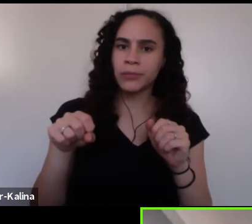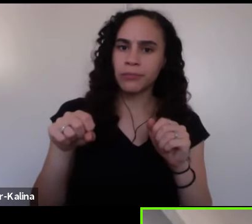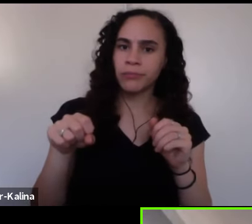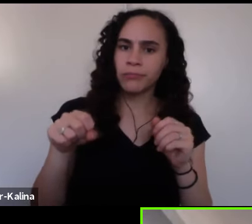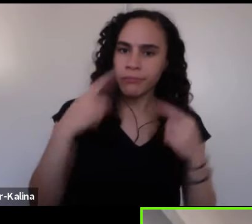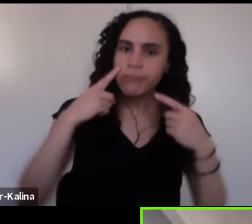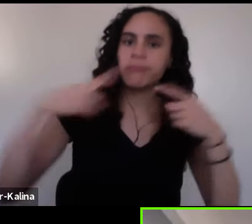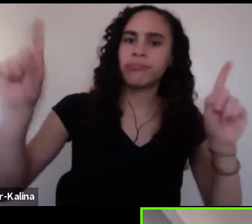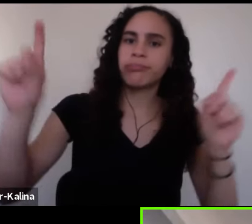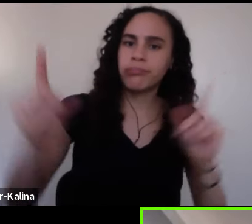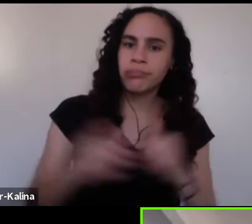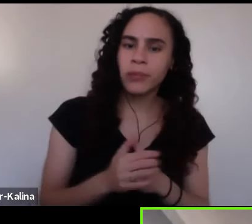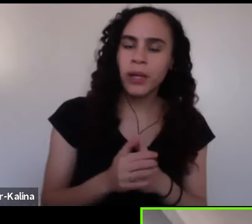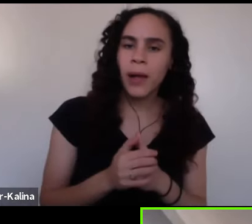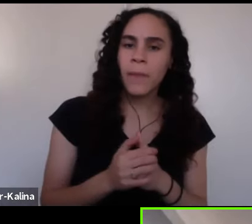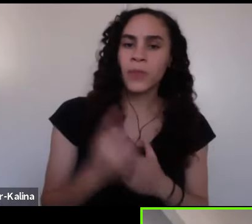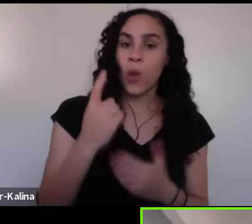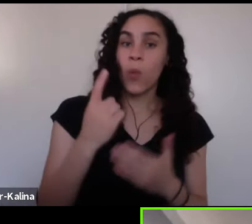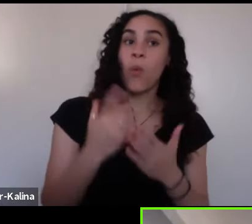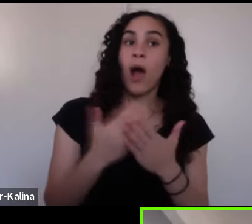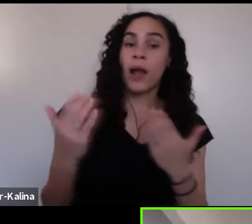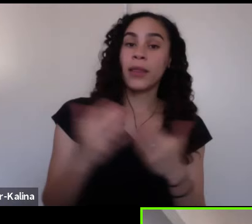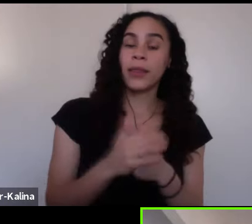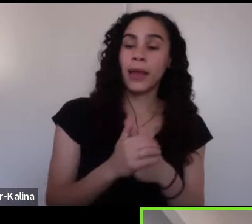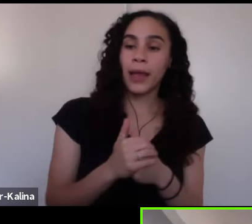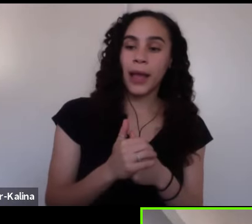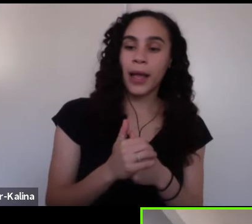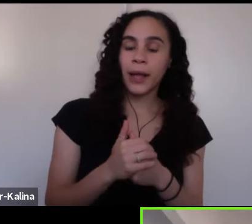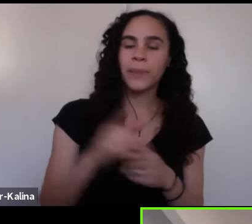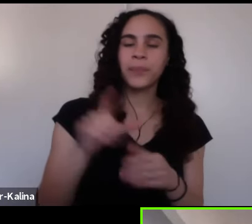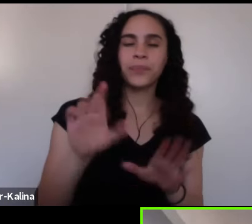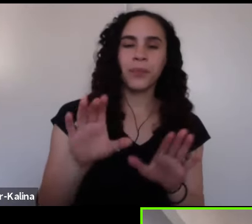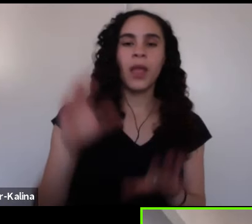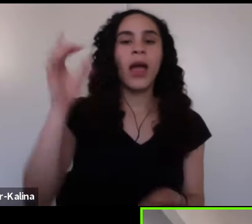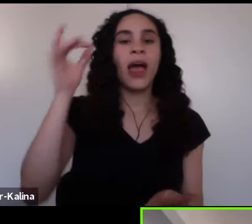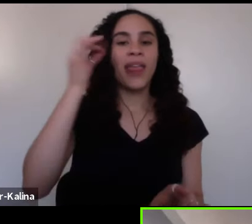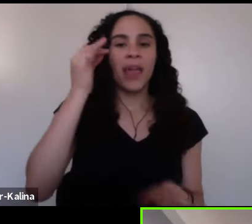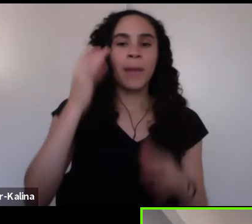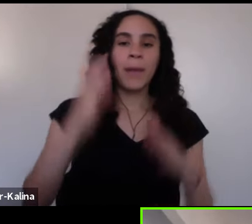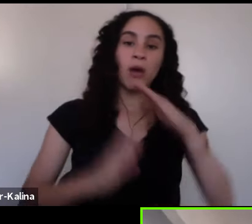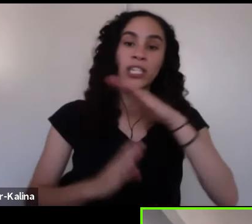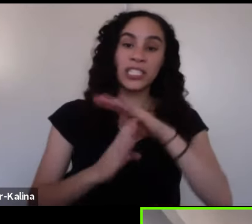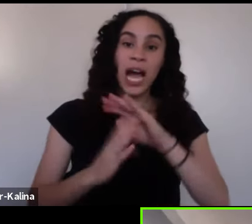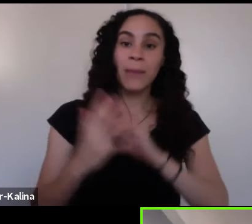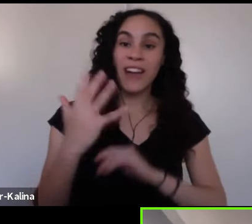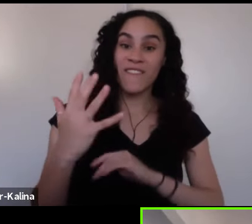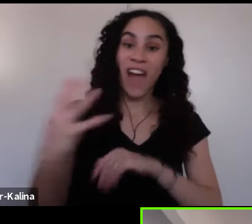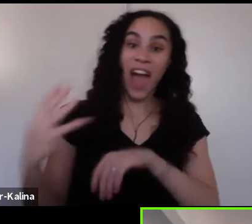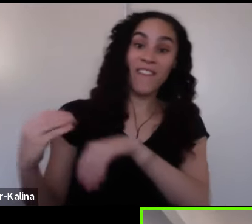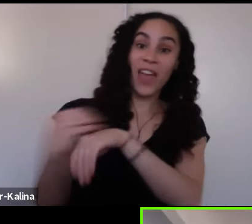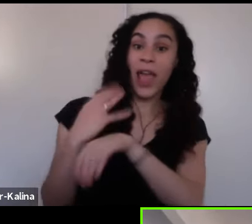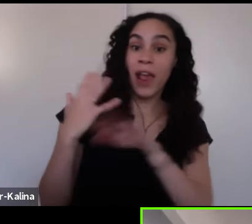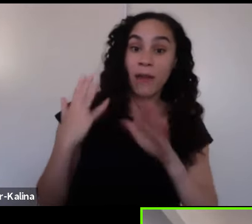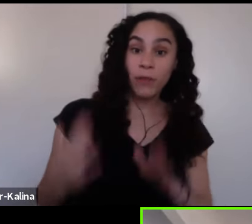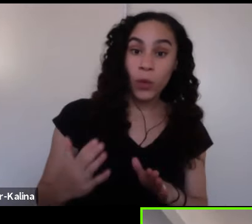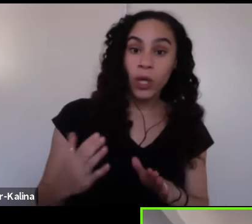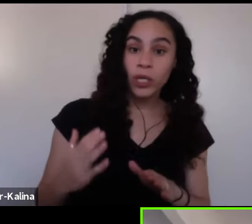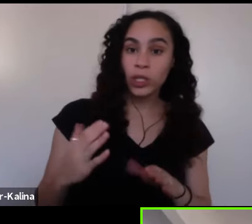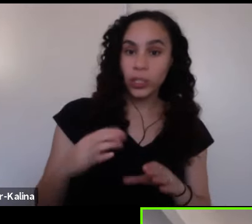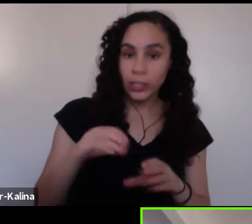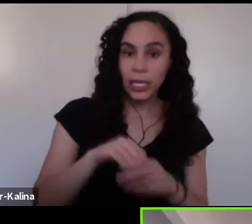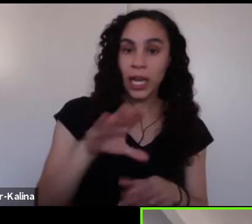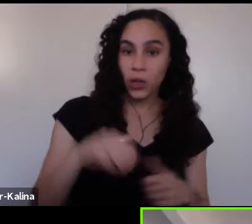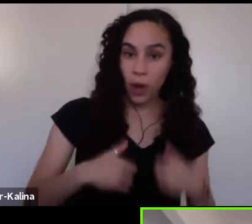is think about the top 5 influencers in your life and write that down